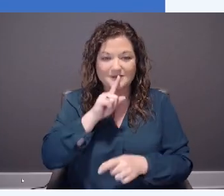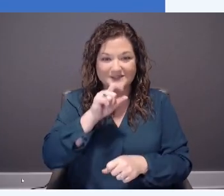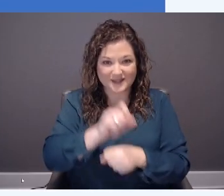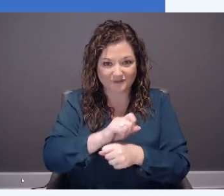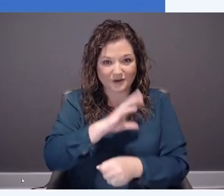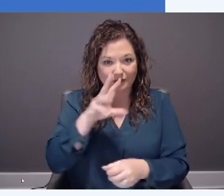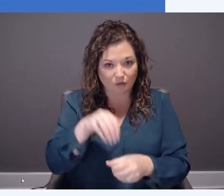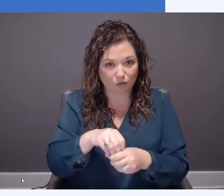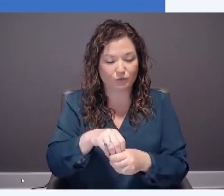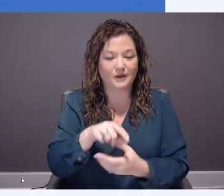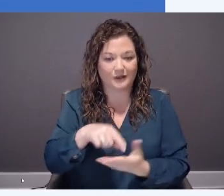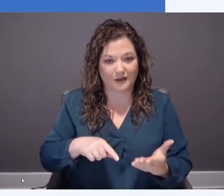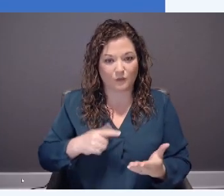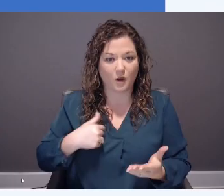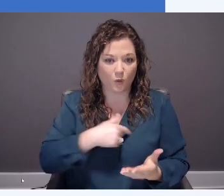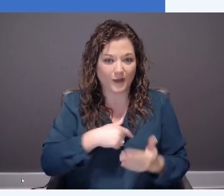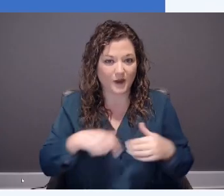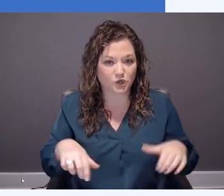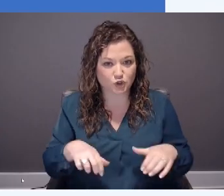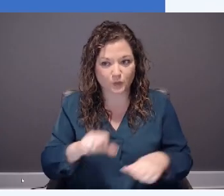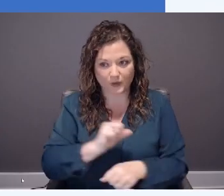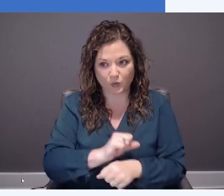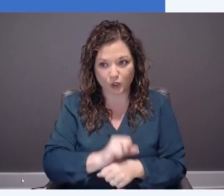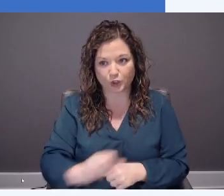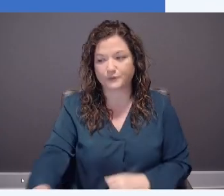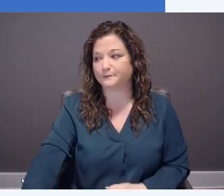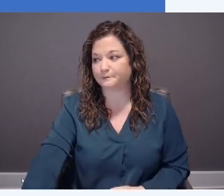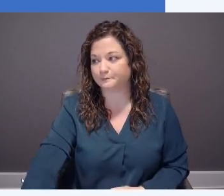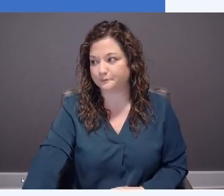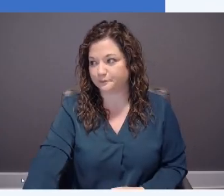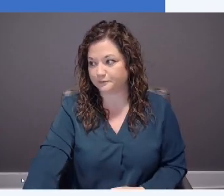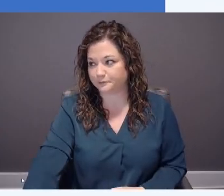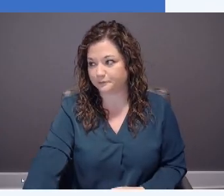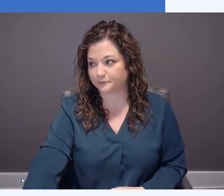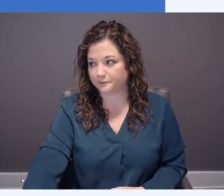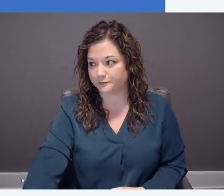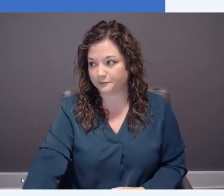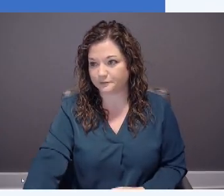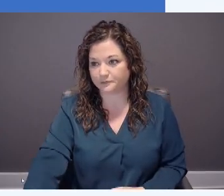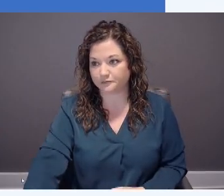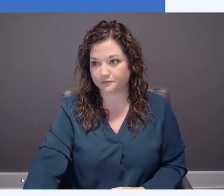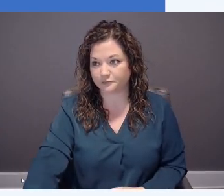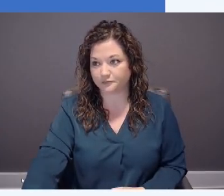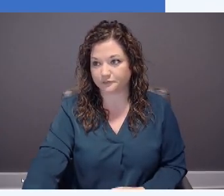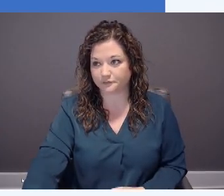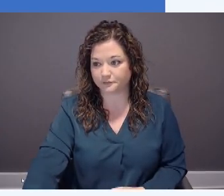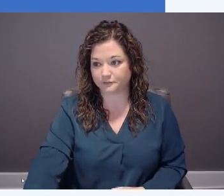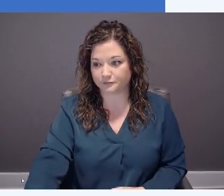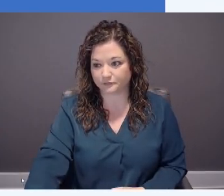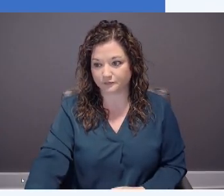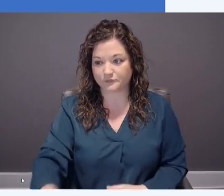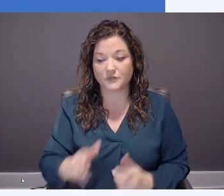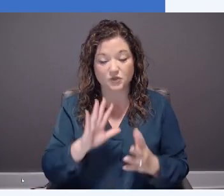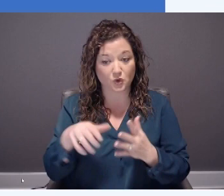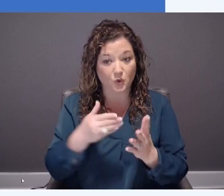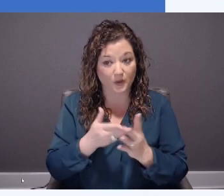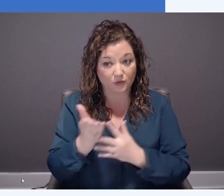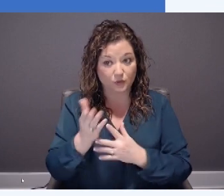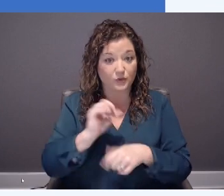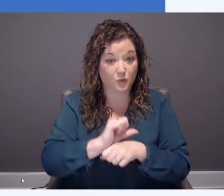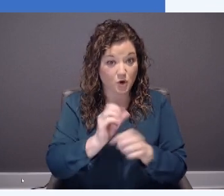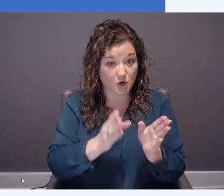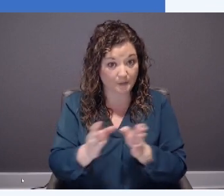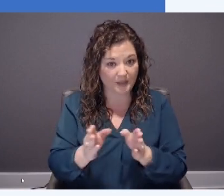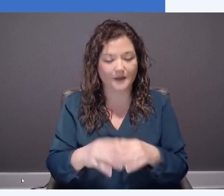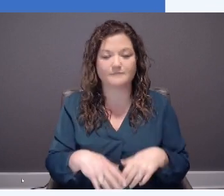we're doing. So just quickly going through our work plan, the housing department will